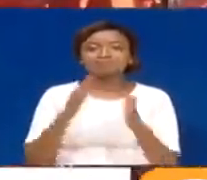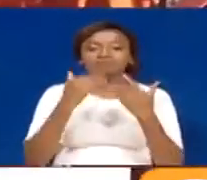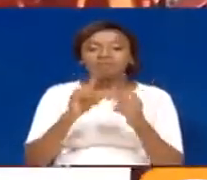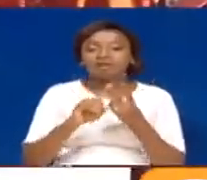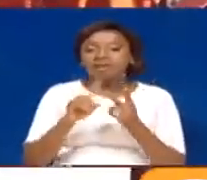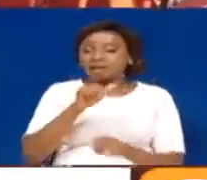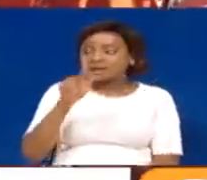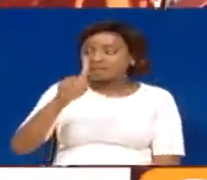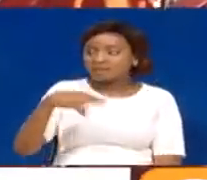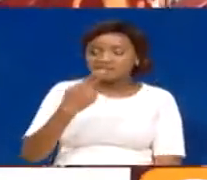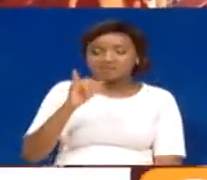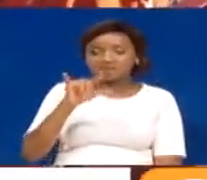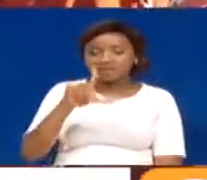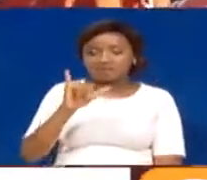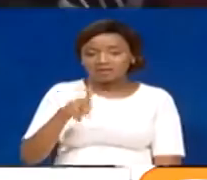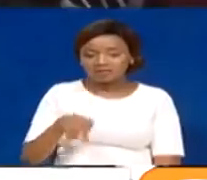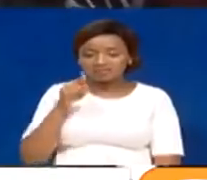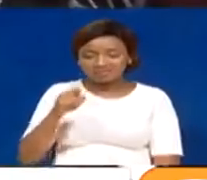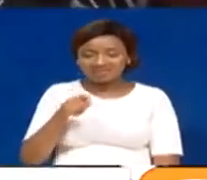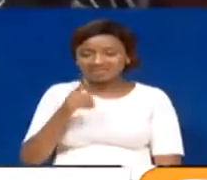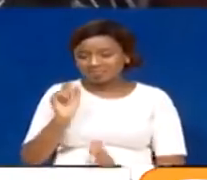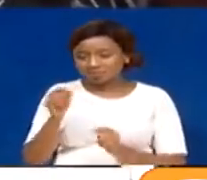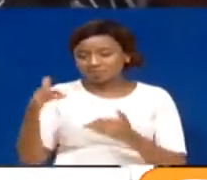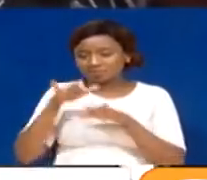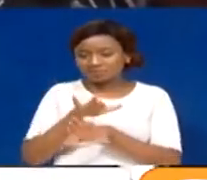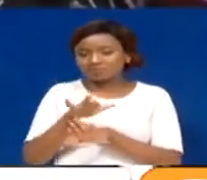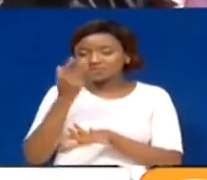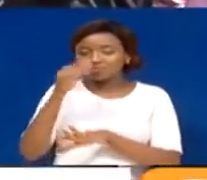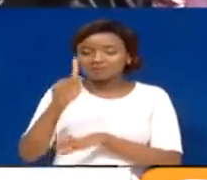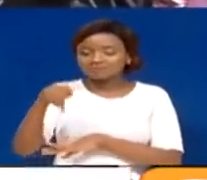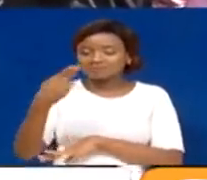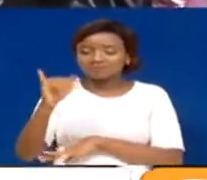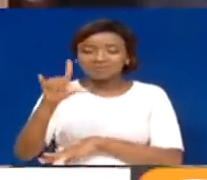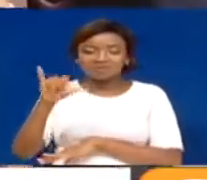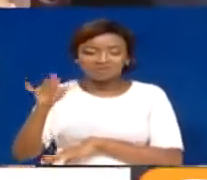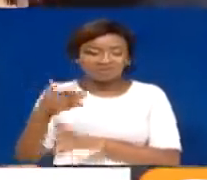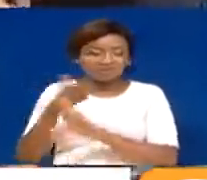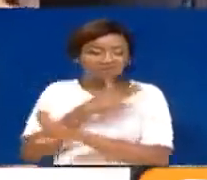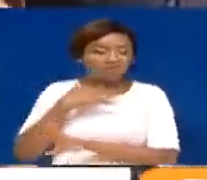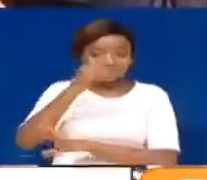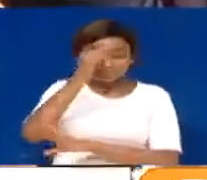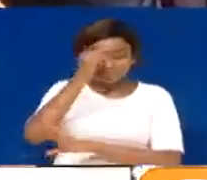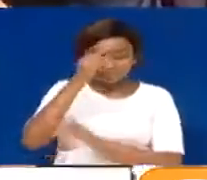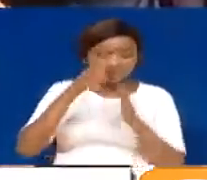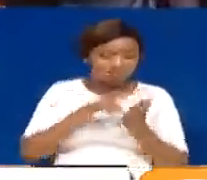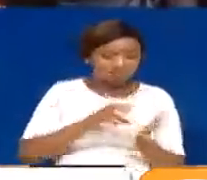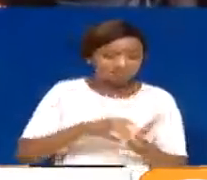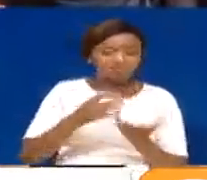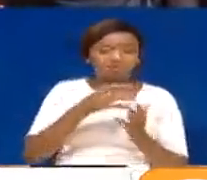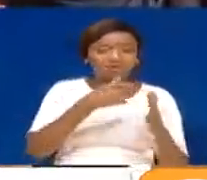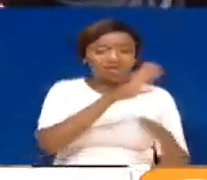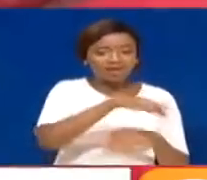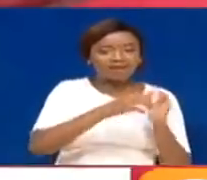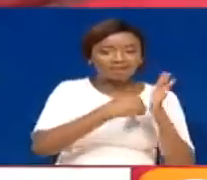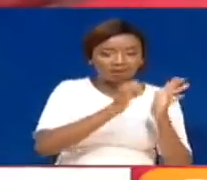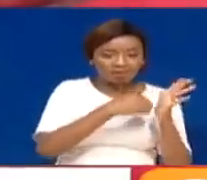Philip Kaloki, who is poised to be his running mate. This after Kaloki forfeited his gubernatorial bid for Makueni County.